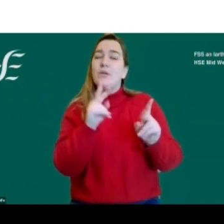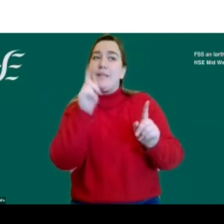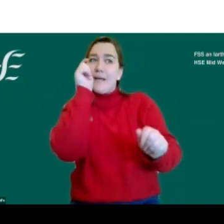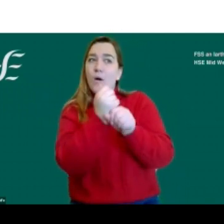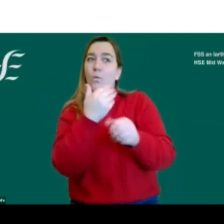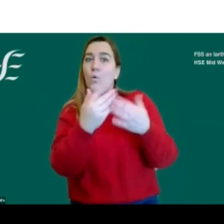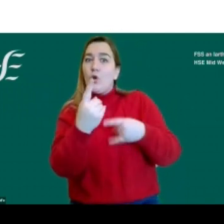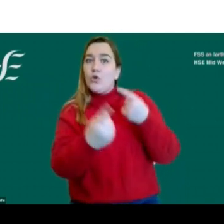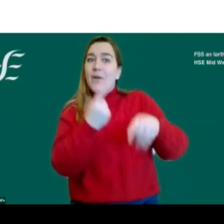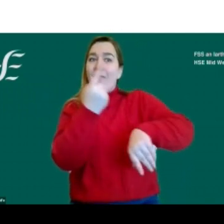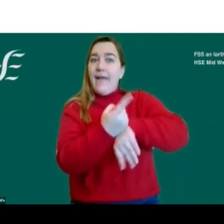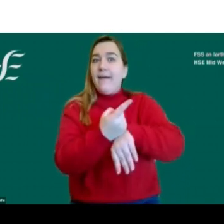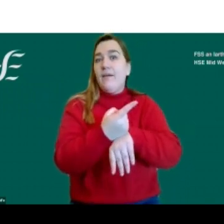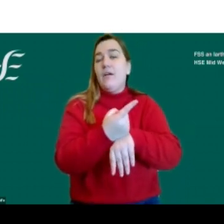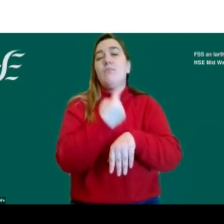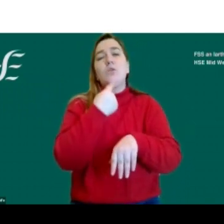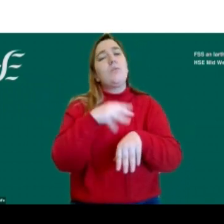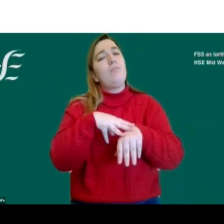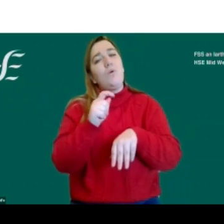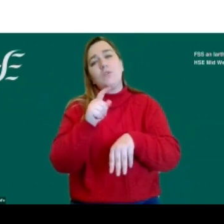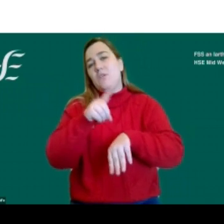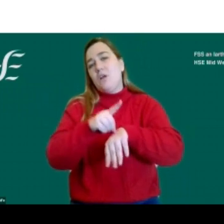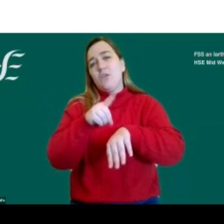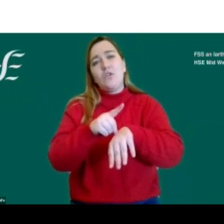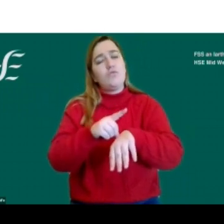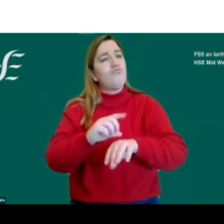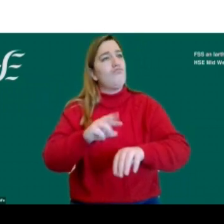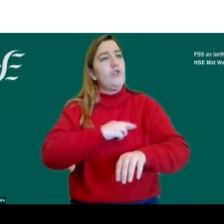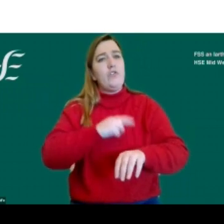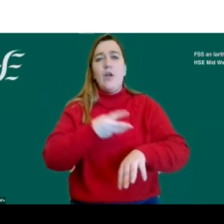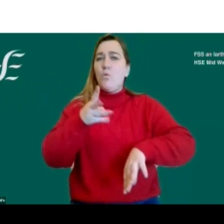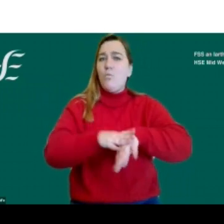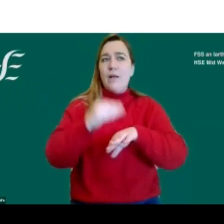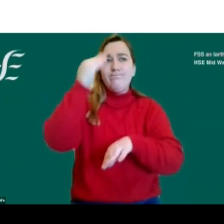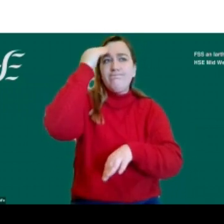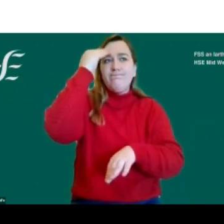here? Most GPs you'll find are super receptive and they're very on the ball with HRT now because